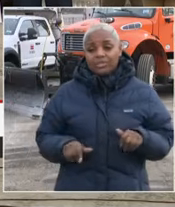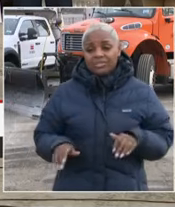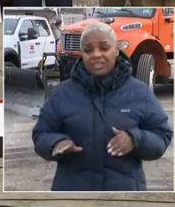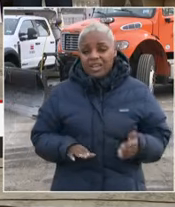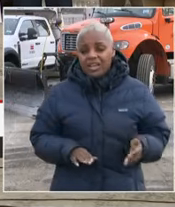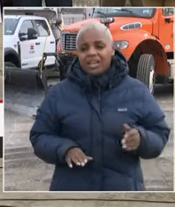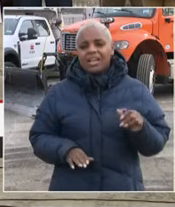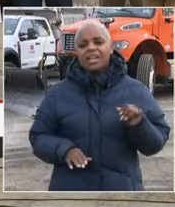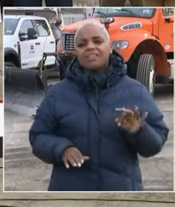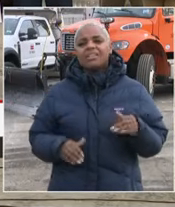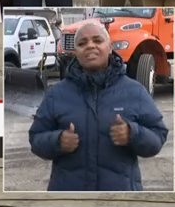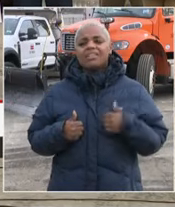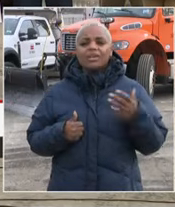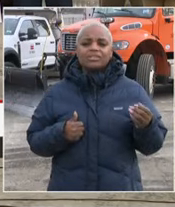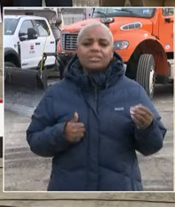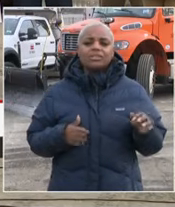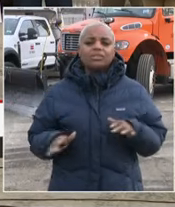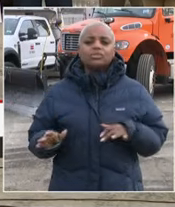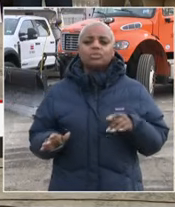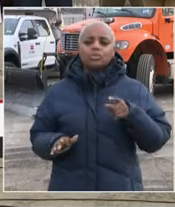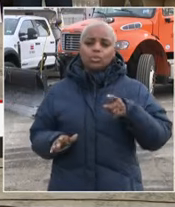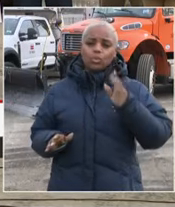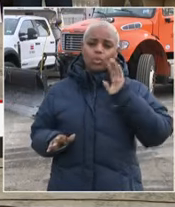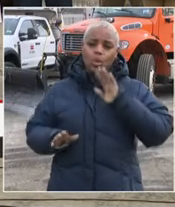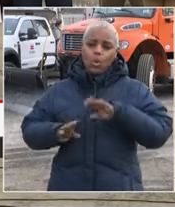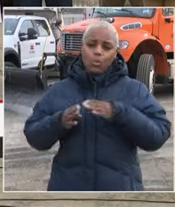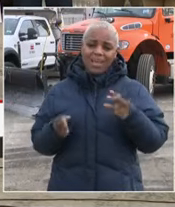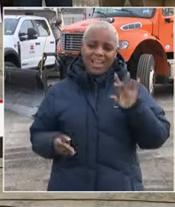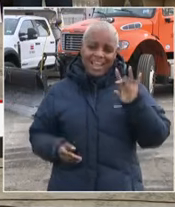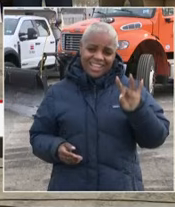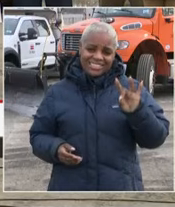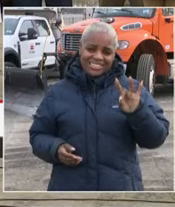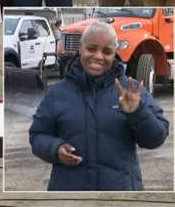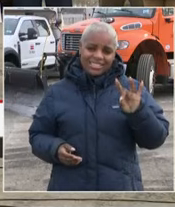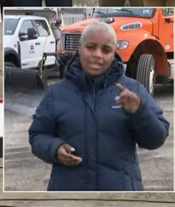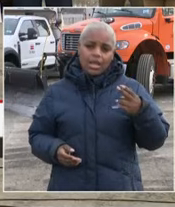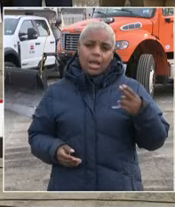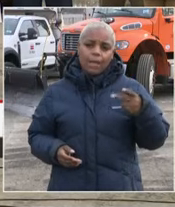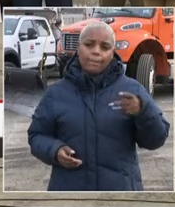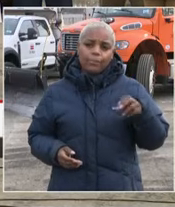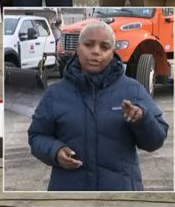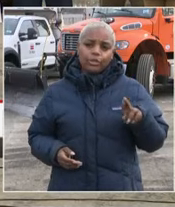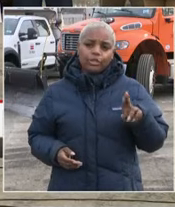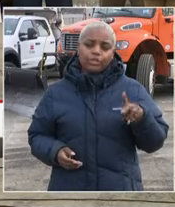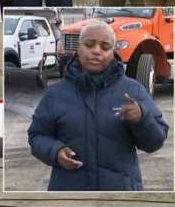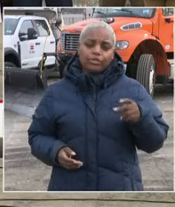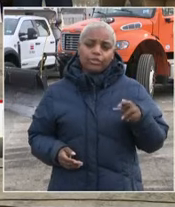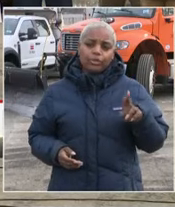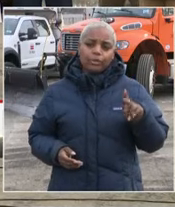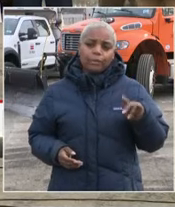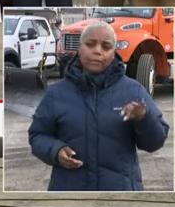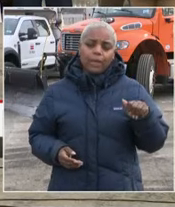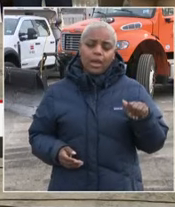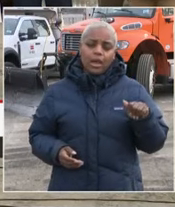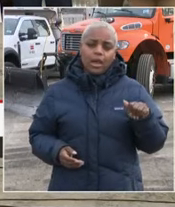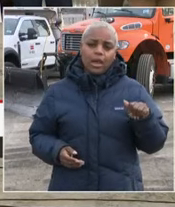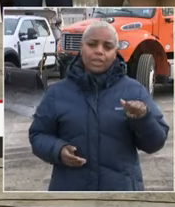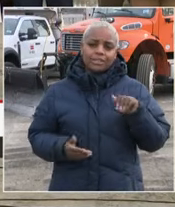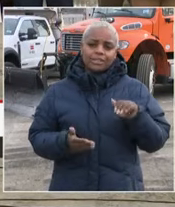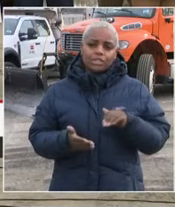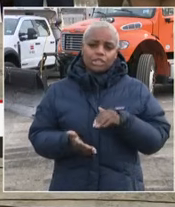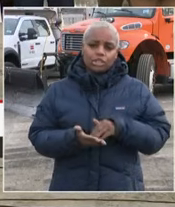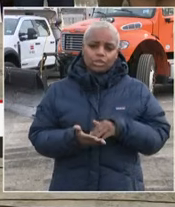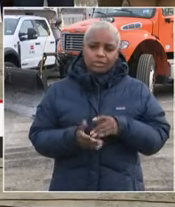hypothermia shelters. Yes. Could you drill down on what those facilities will do? Obviously, they'll keep people warm, but Sure. are there beds, food? Sure. Let me